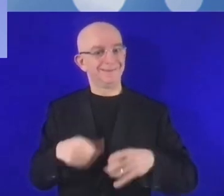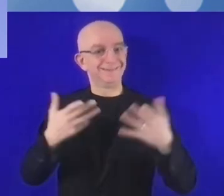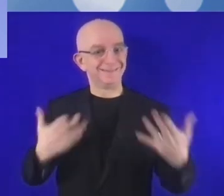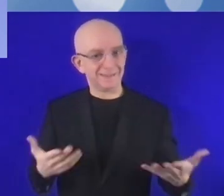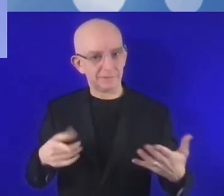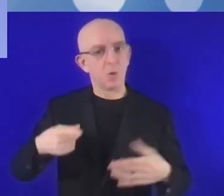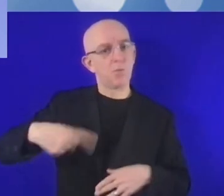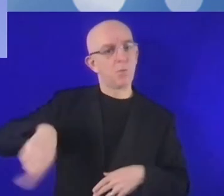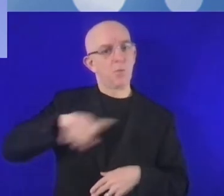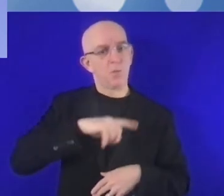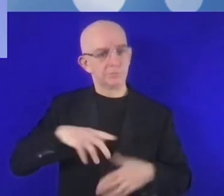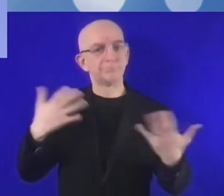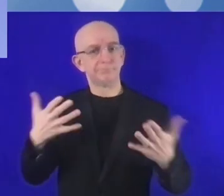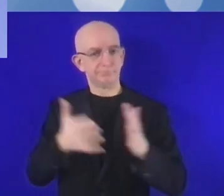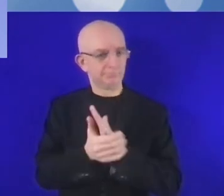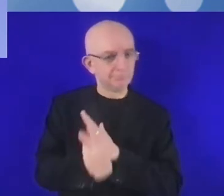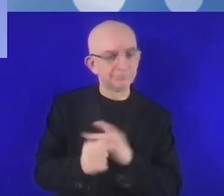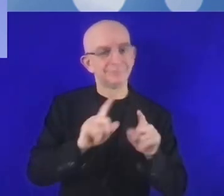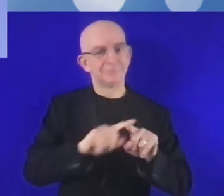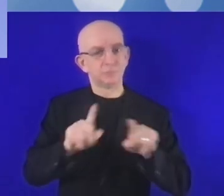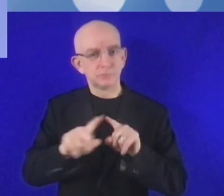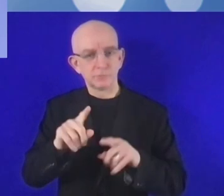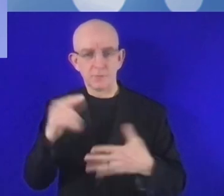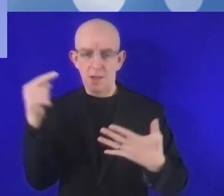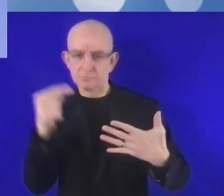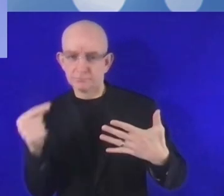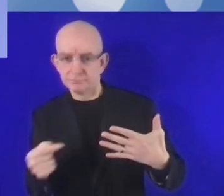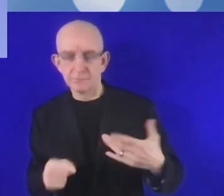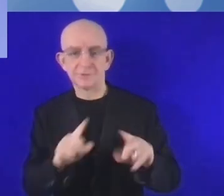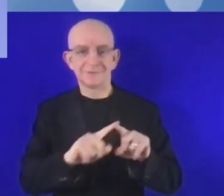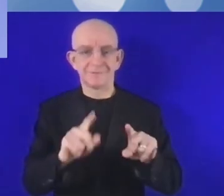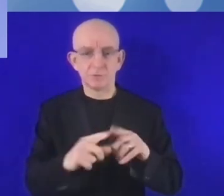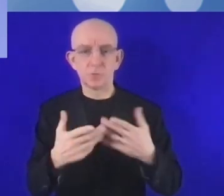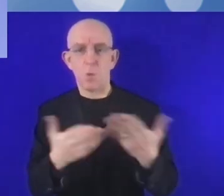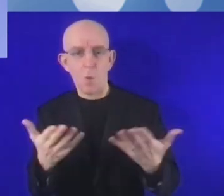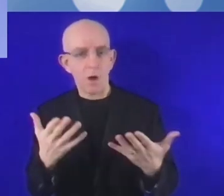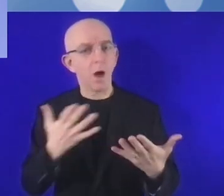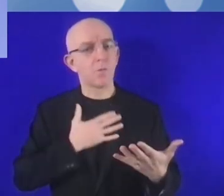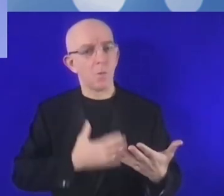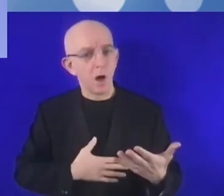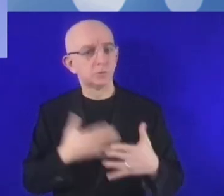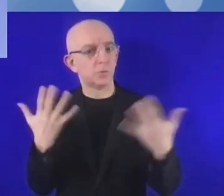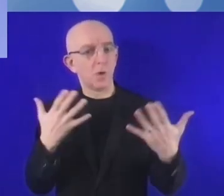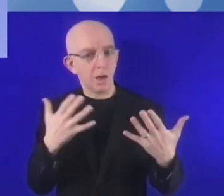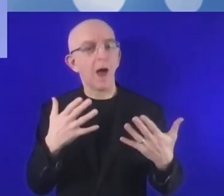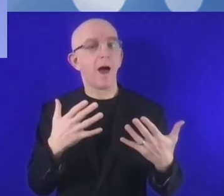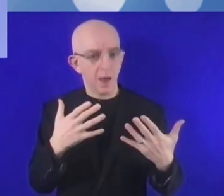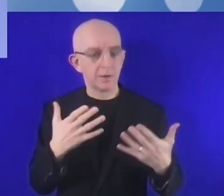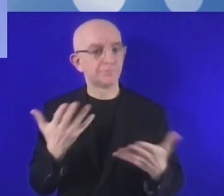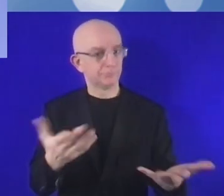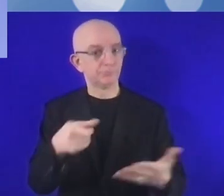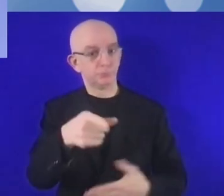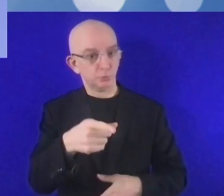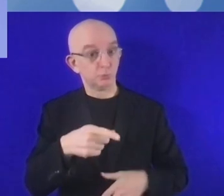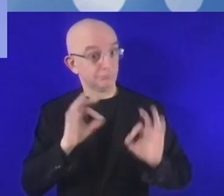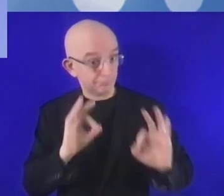subjective, they say. You like this, I like that. Let's agree to disagree and let the market decide about quality. Well, this is